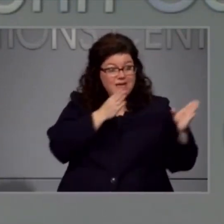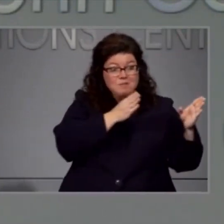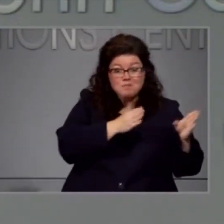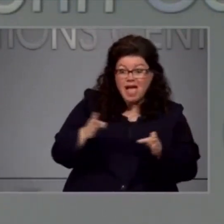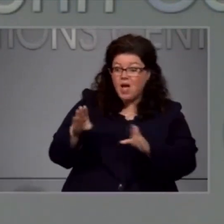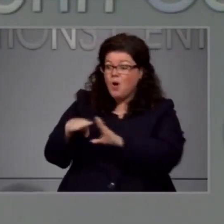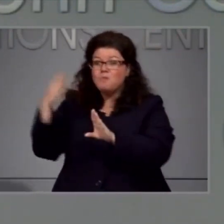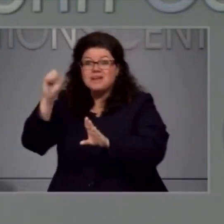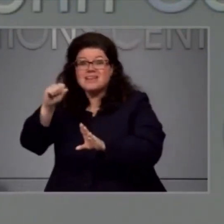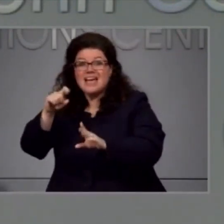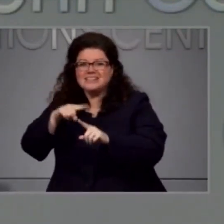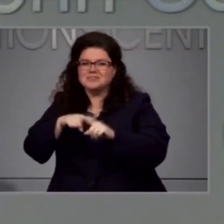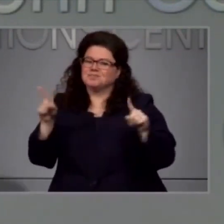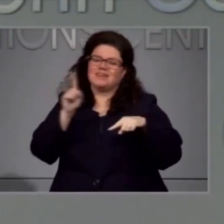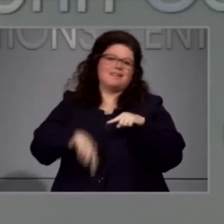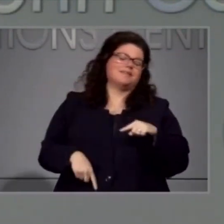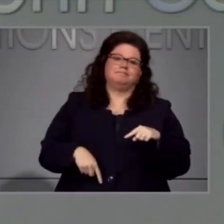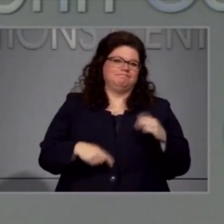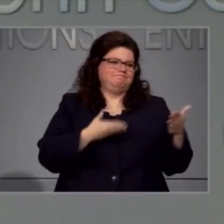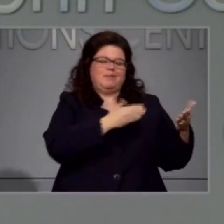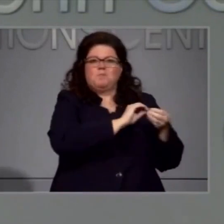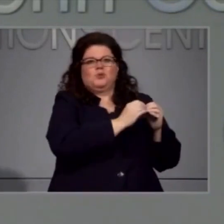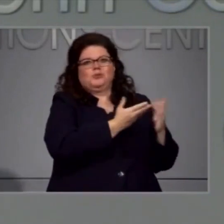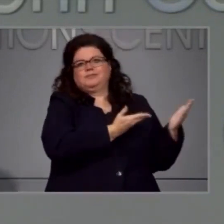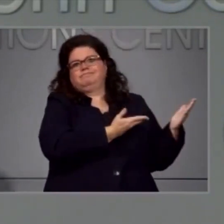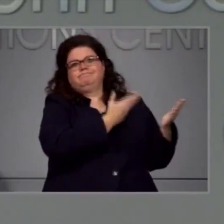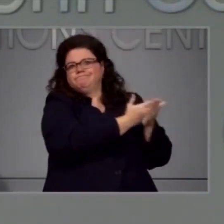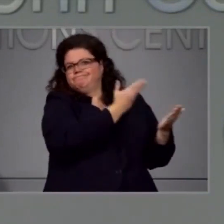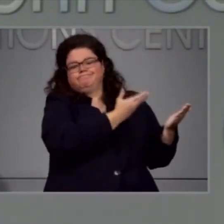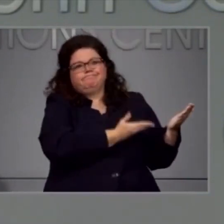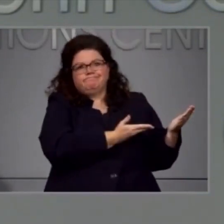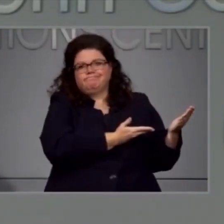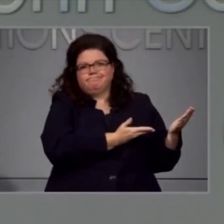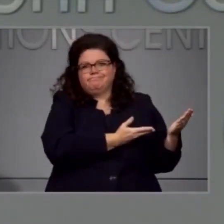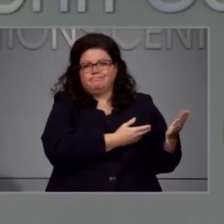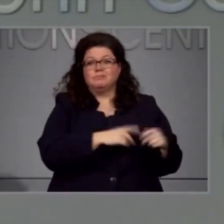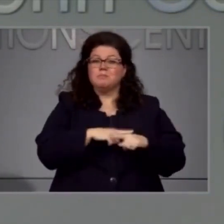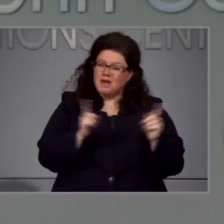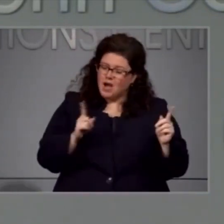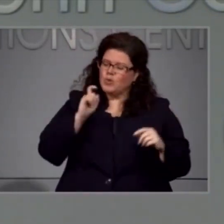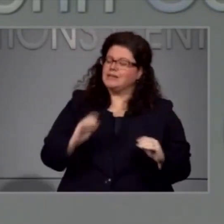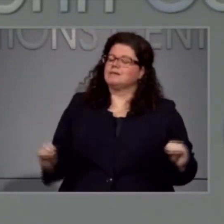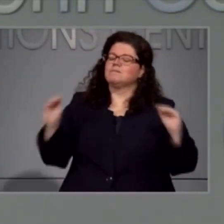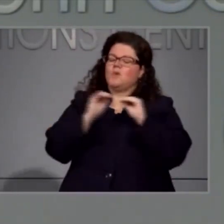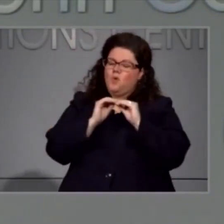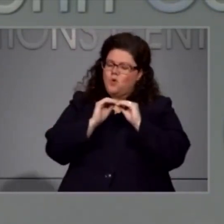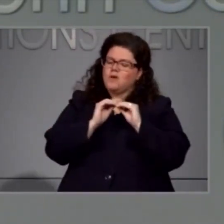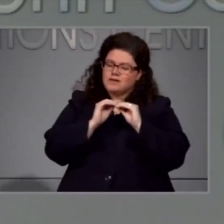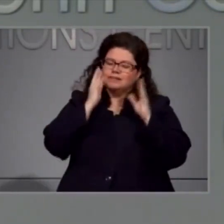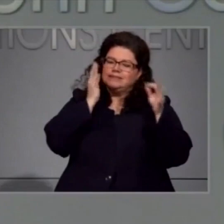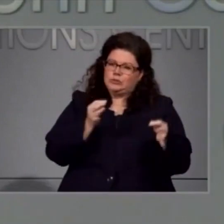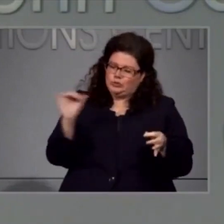to be, but it is one of 2 important decisions that we need to make to effectively fight